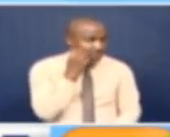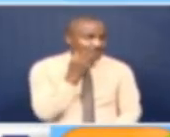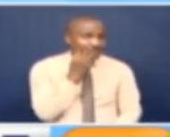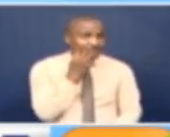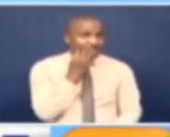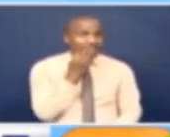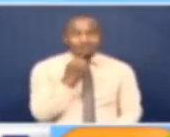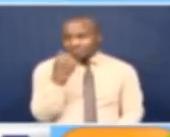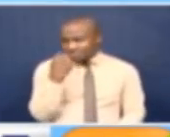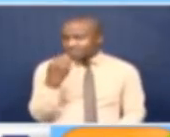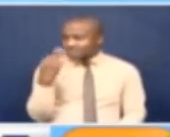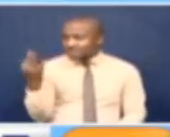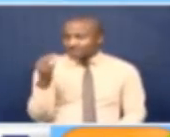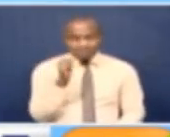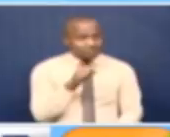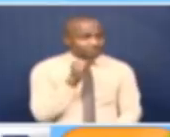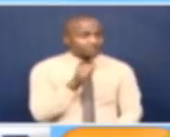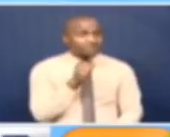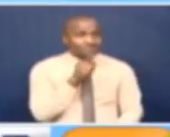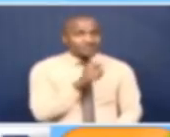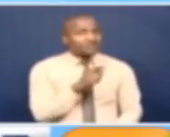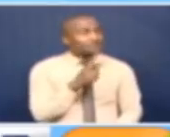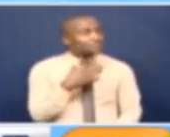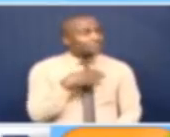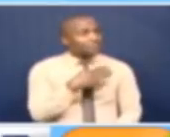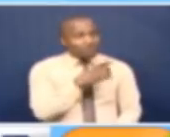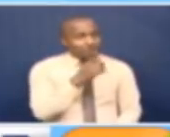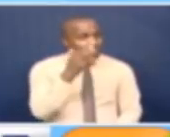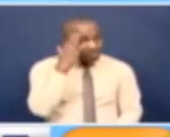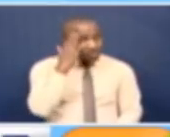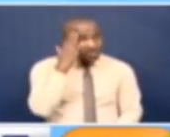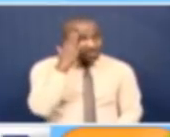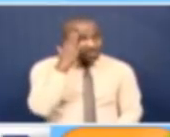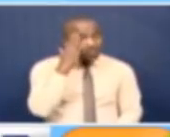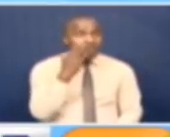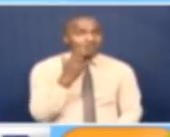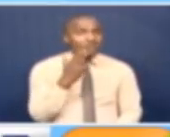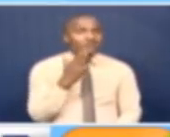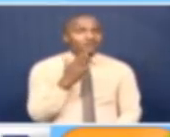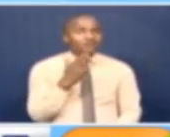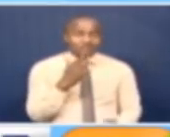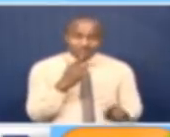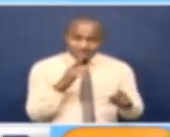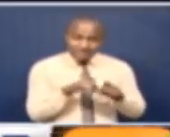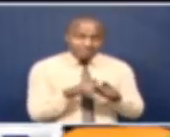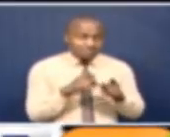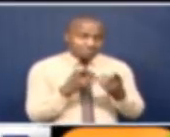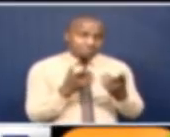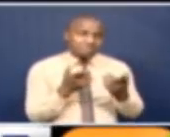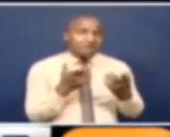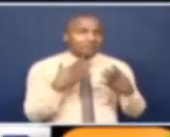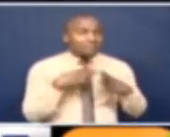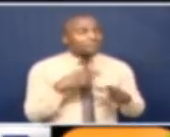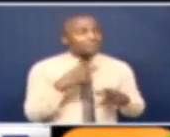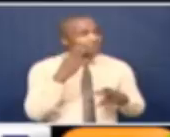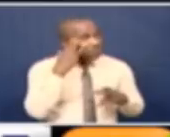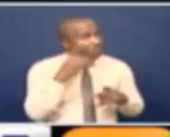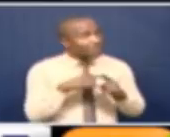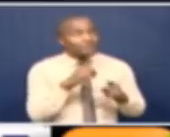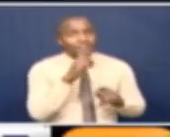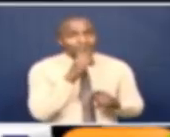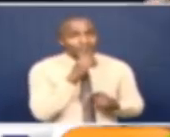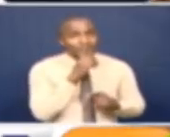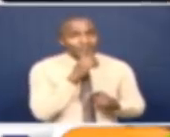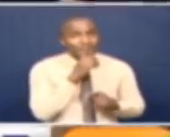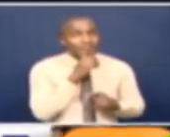The recent one is 300. That's the one that many people know of. Even the other one people knew about, but it's just that people didn't talk about them. Okay. You